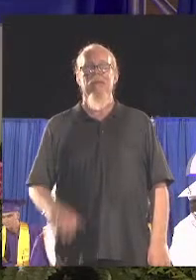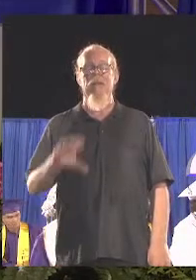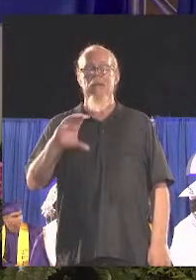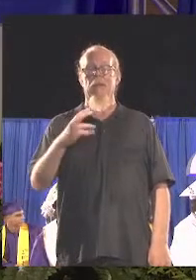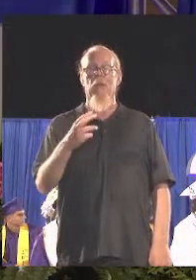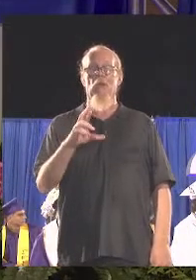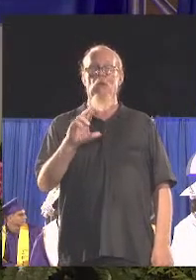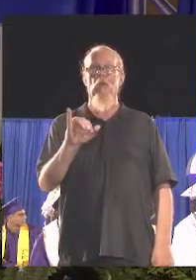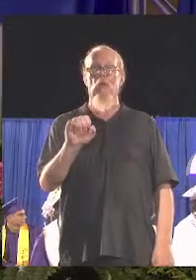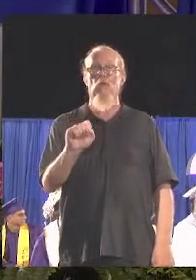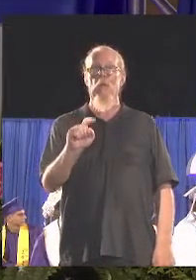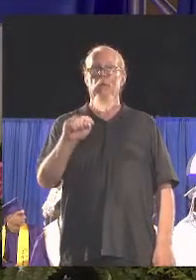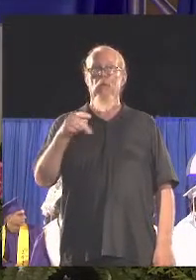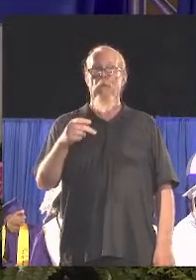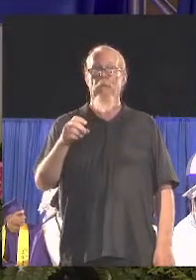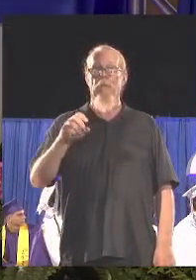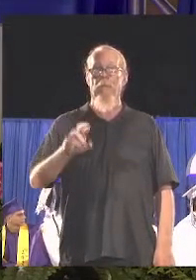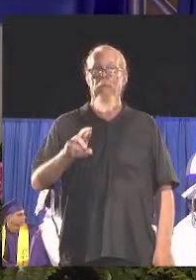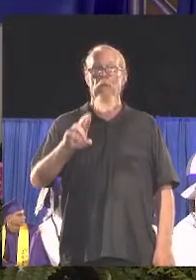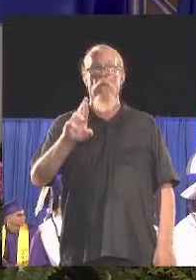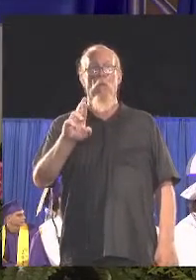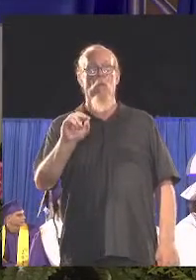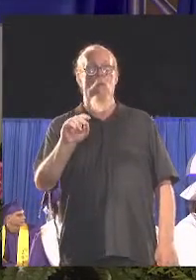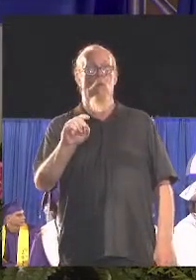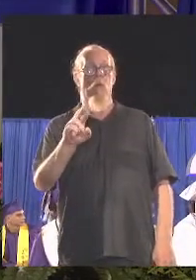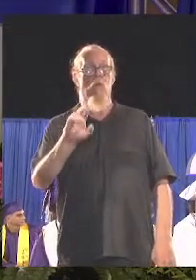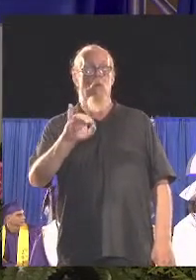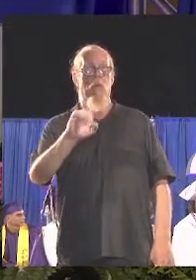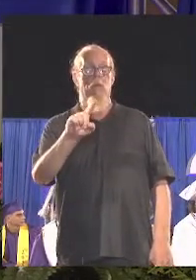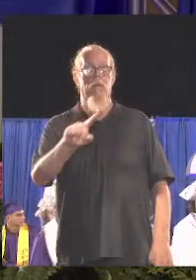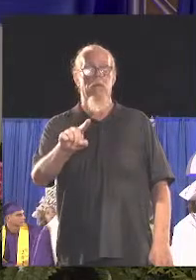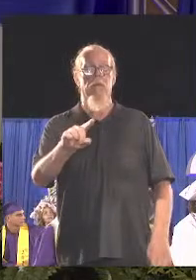Christopher A. Rodriguez, Palo Alto College.